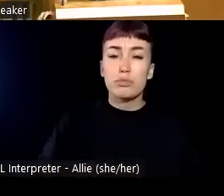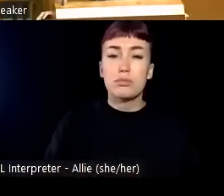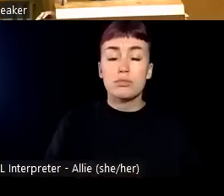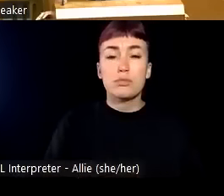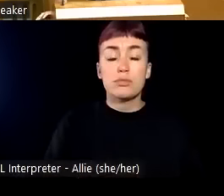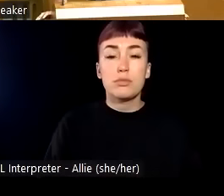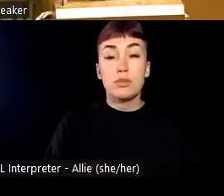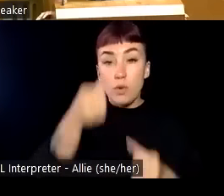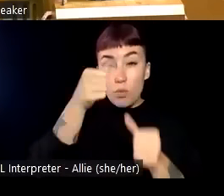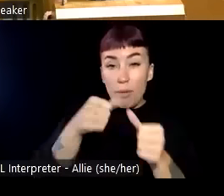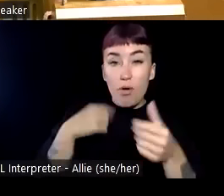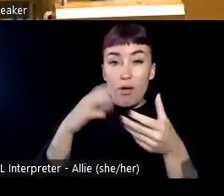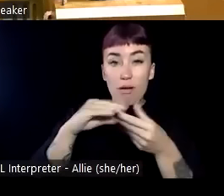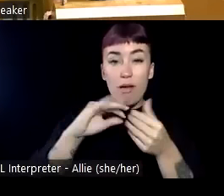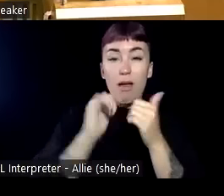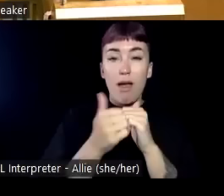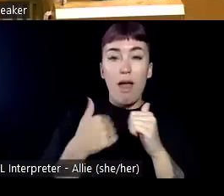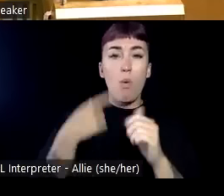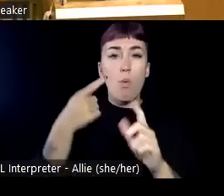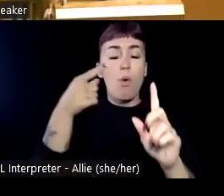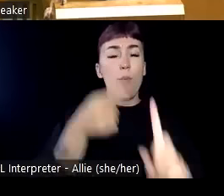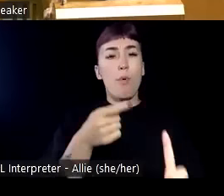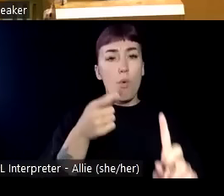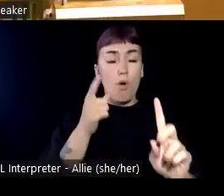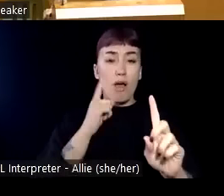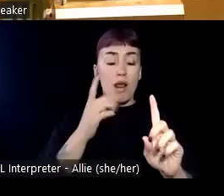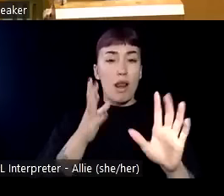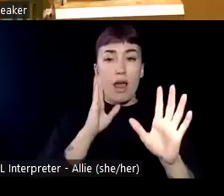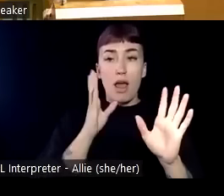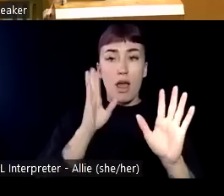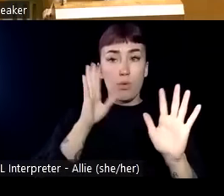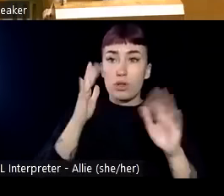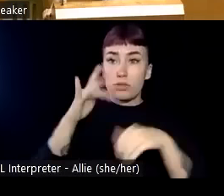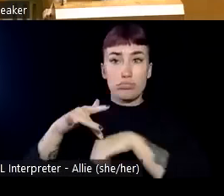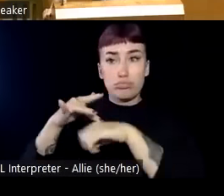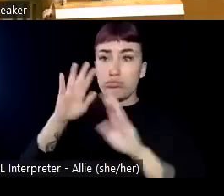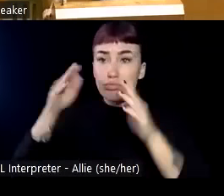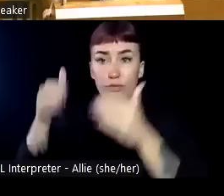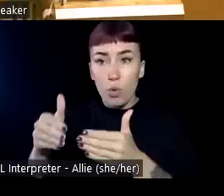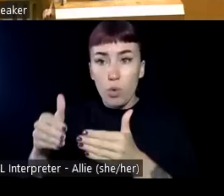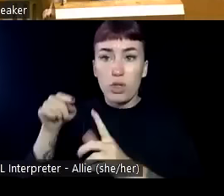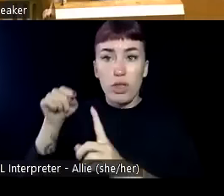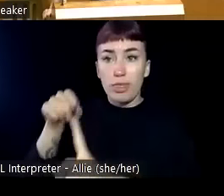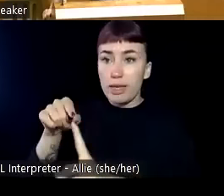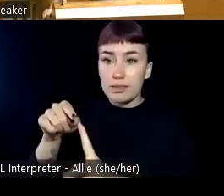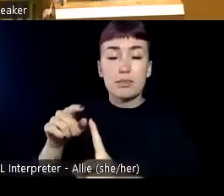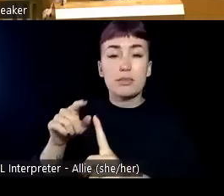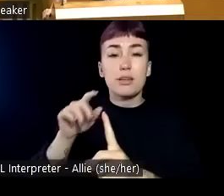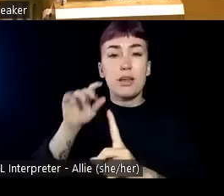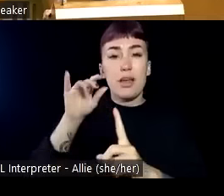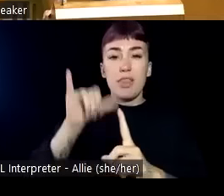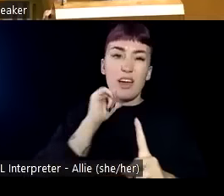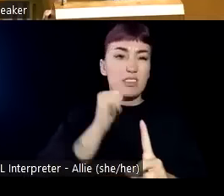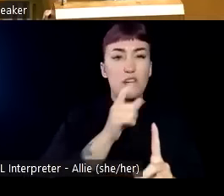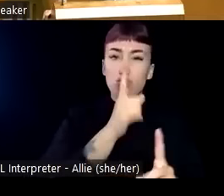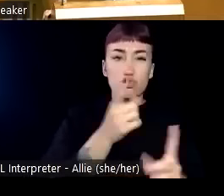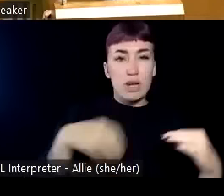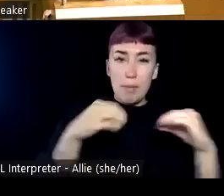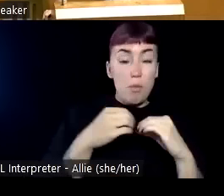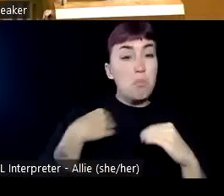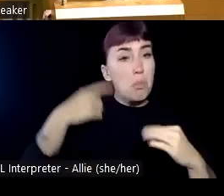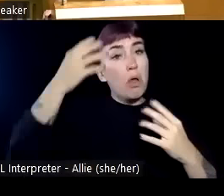You remember I said how I was at one point sort of totally preoccupied with this, and that is no longer the case. Do I think